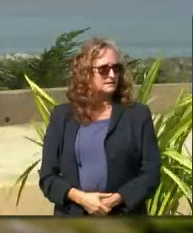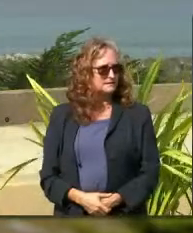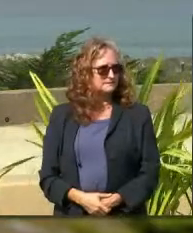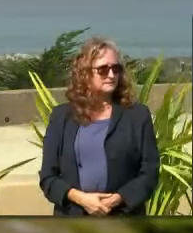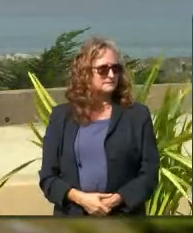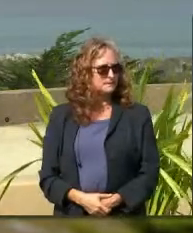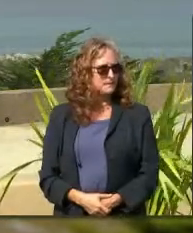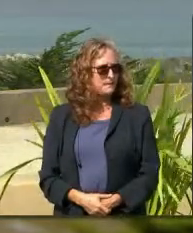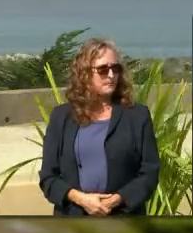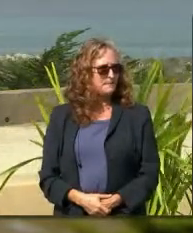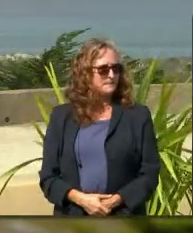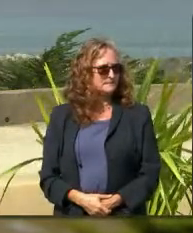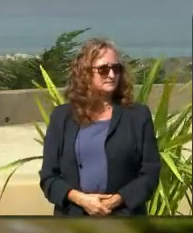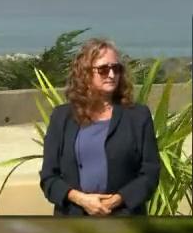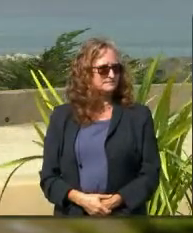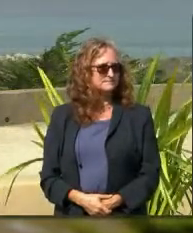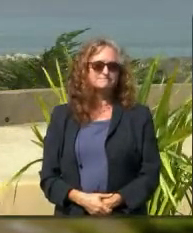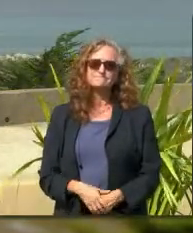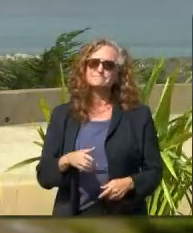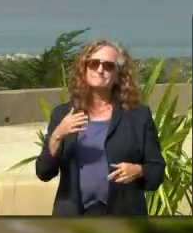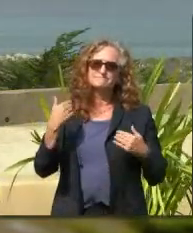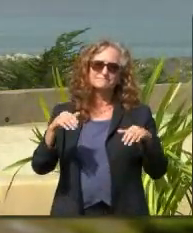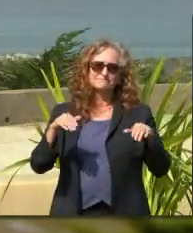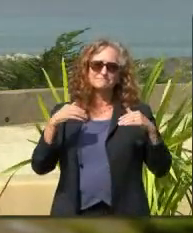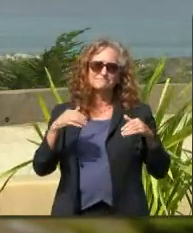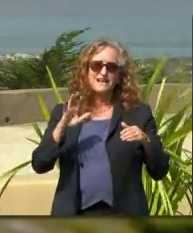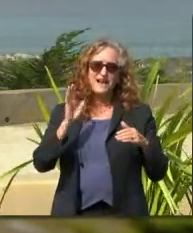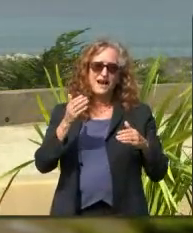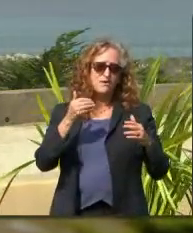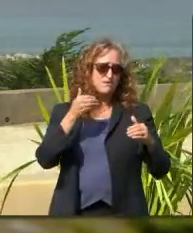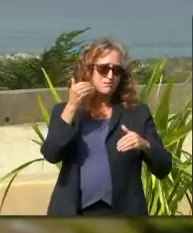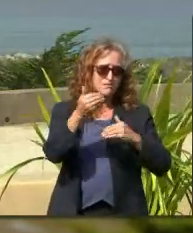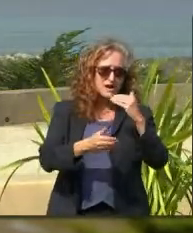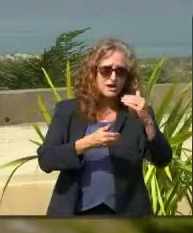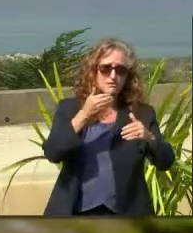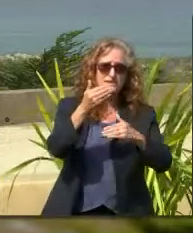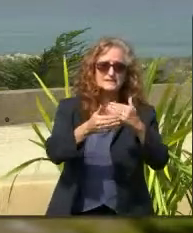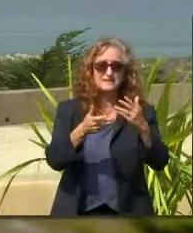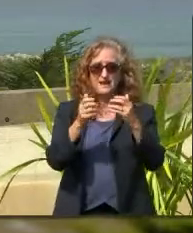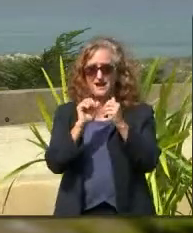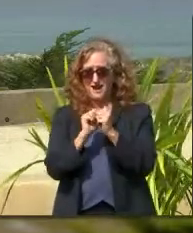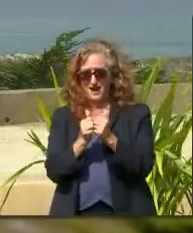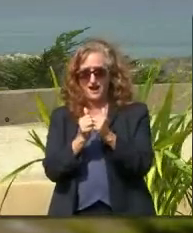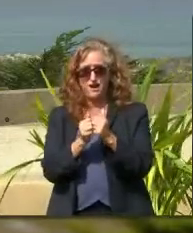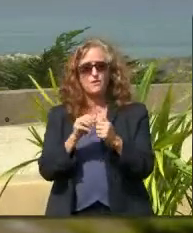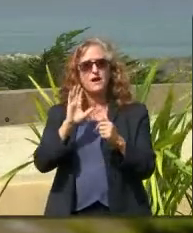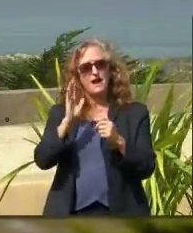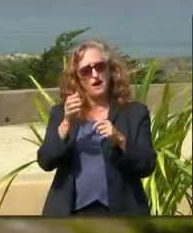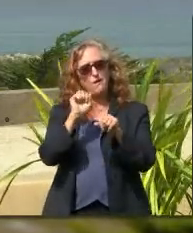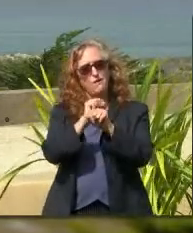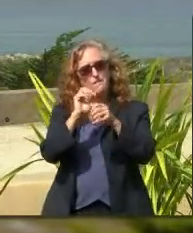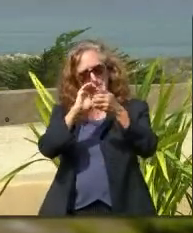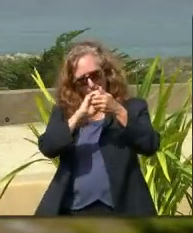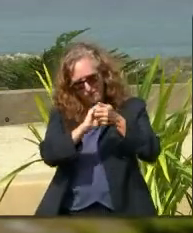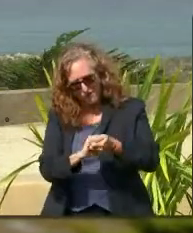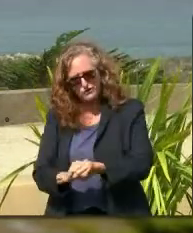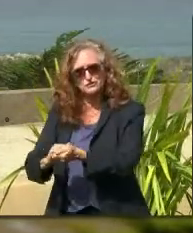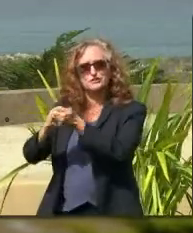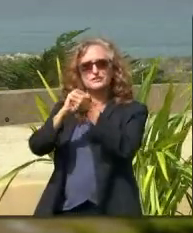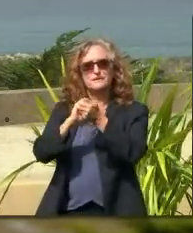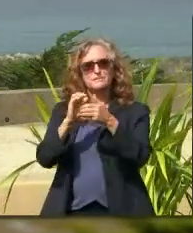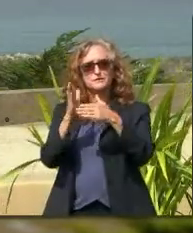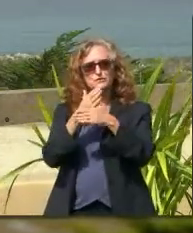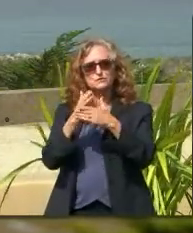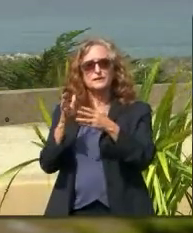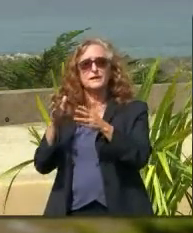But I believe truly that we have made this incredible progress thanks to the strong partnerships we've built between the public,